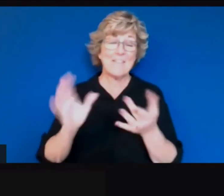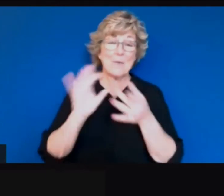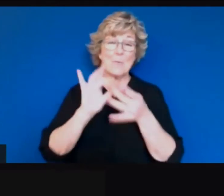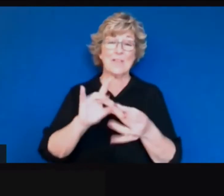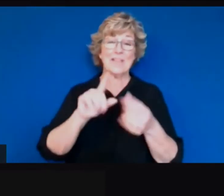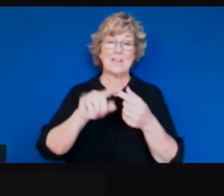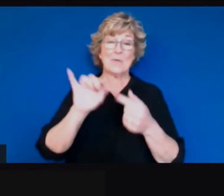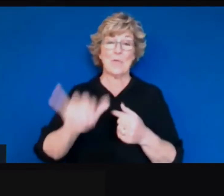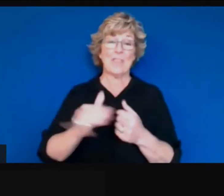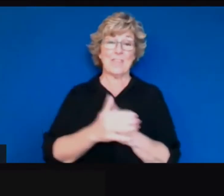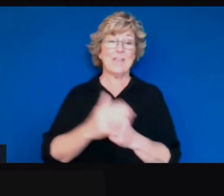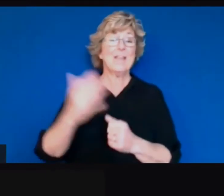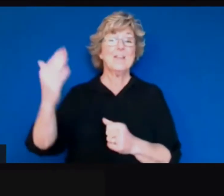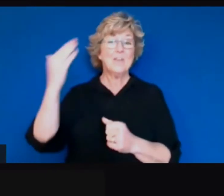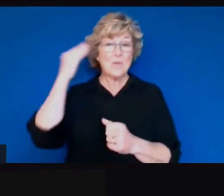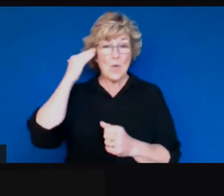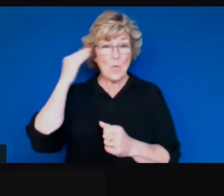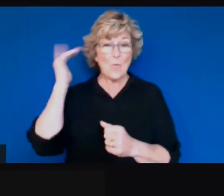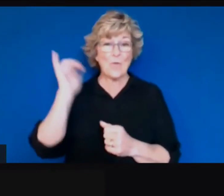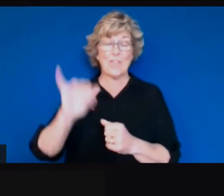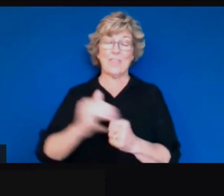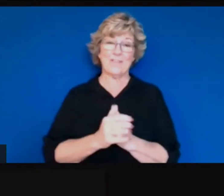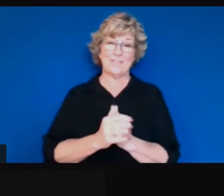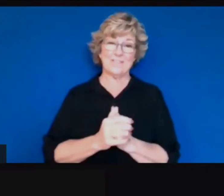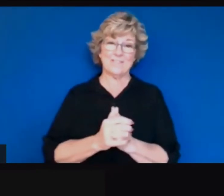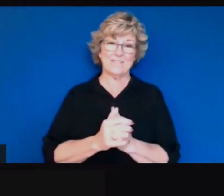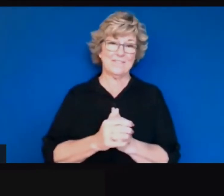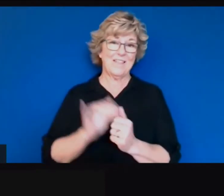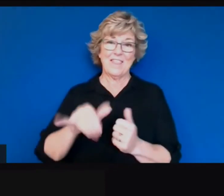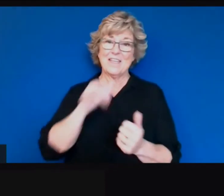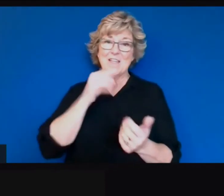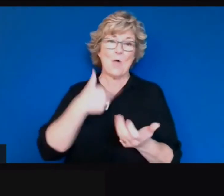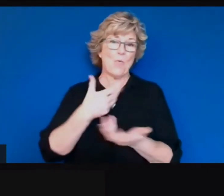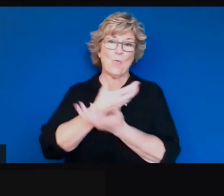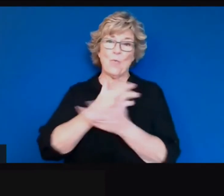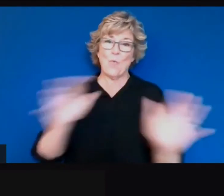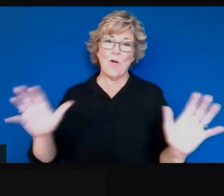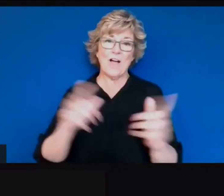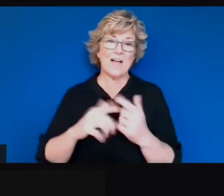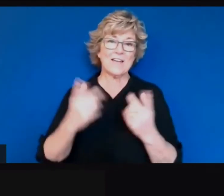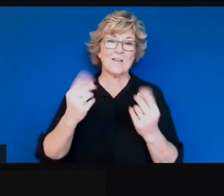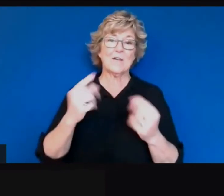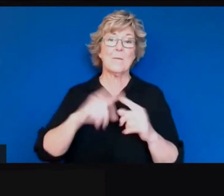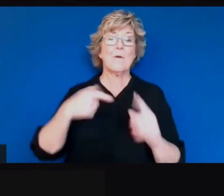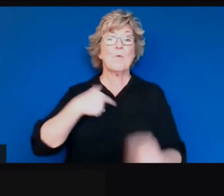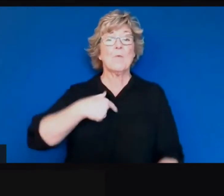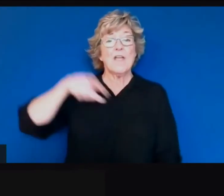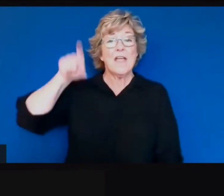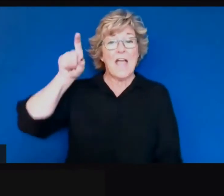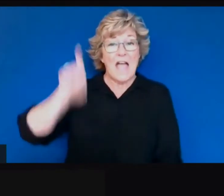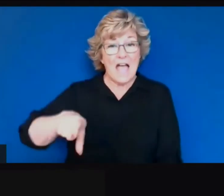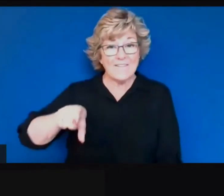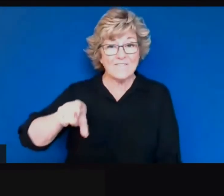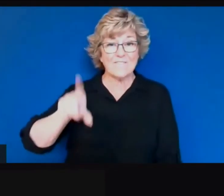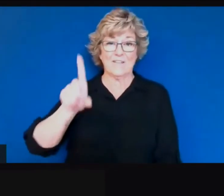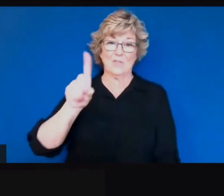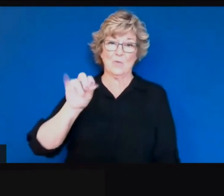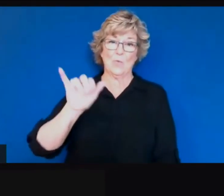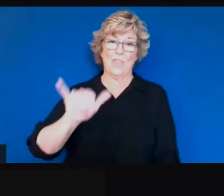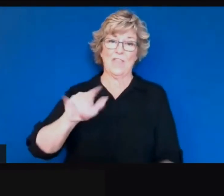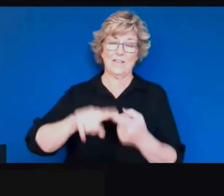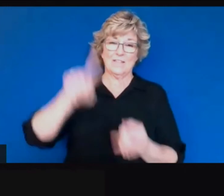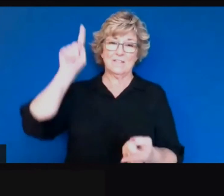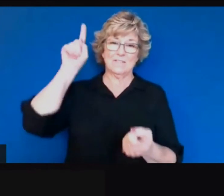And so just know that none of this is what we want to do. It's what we have to do in order to mitigate